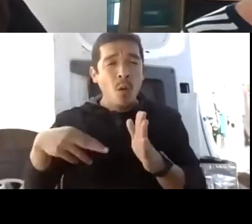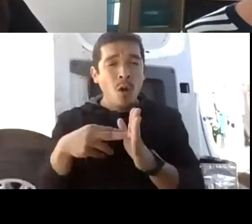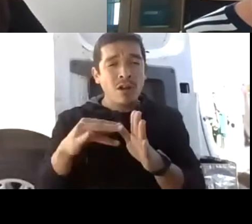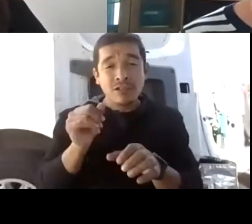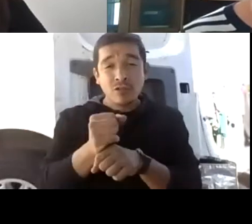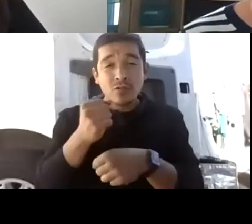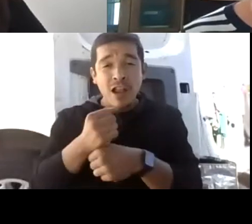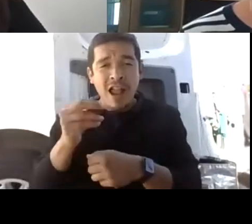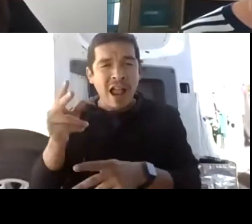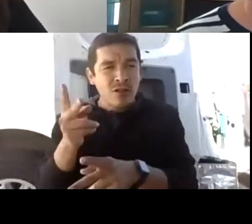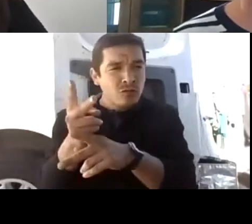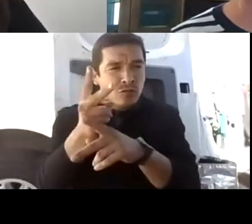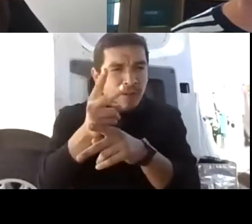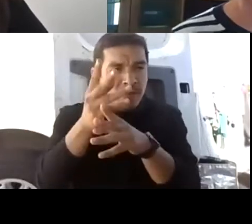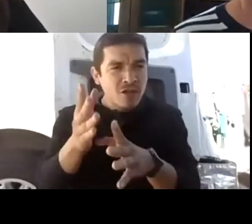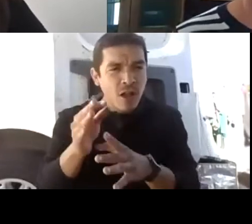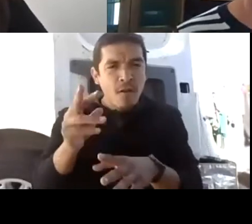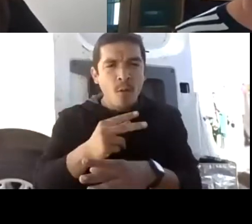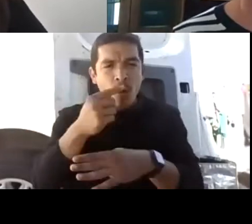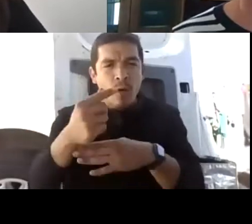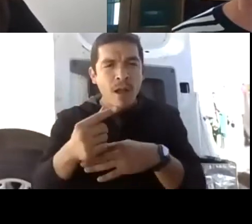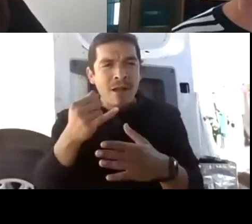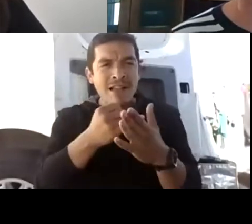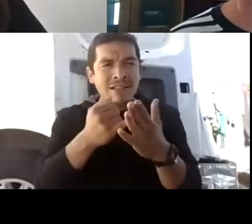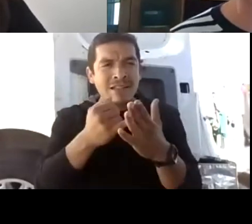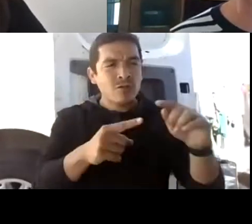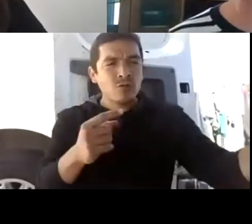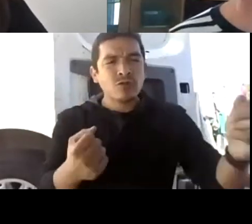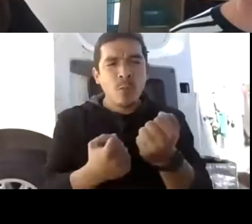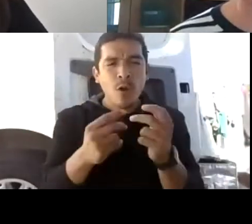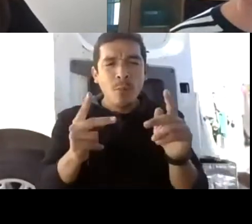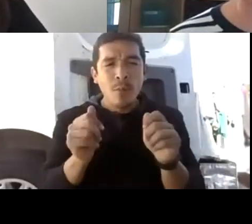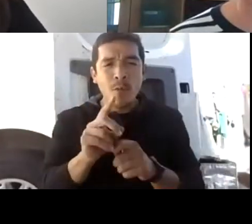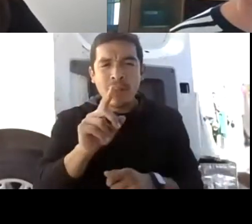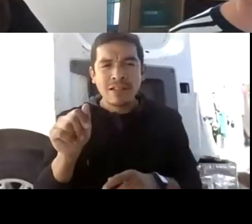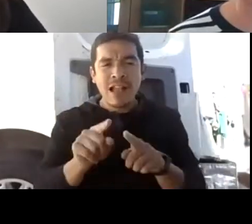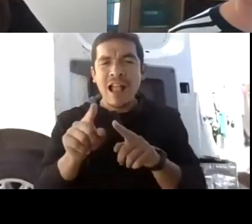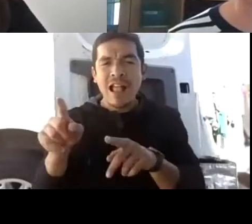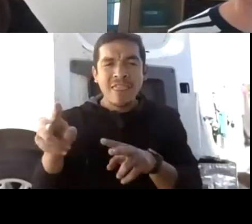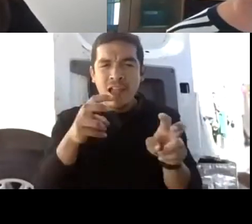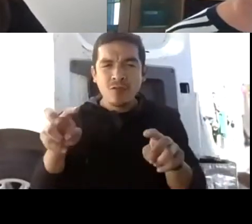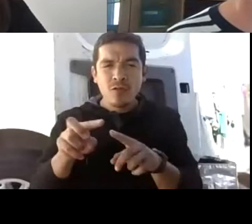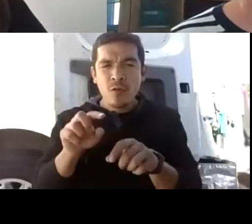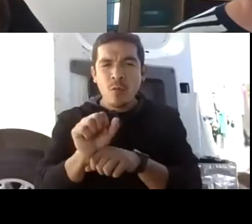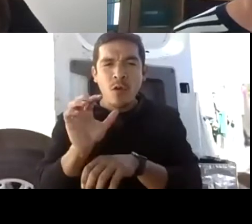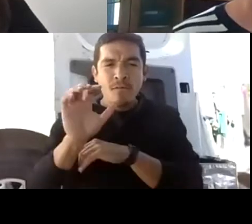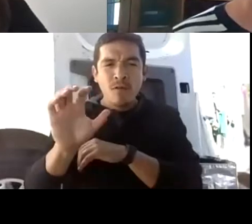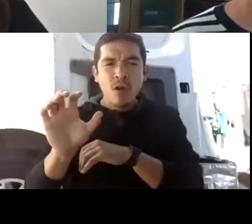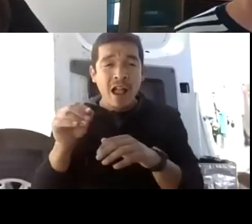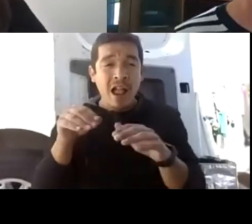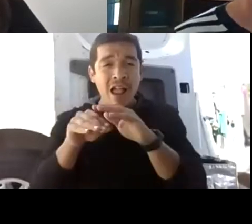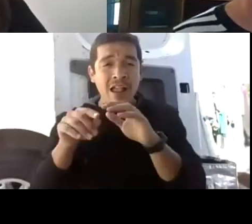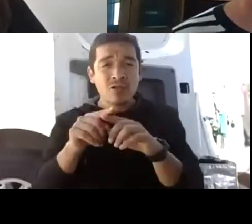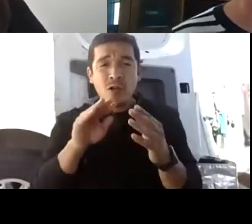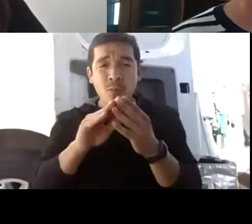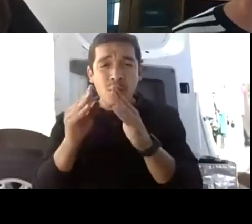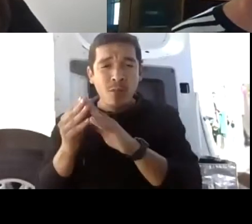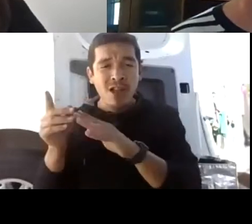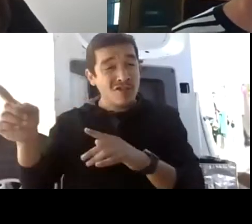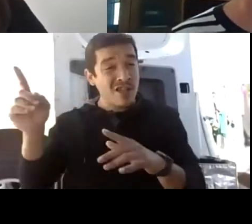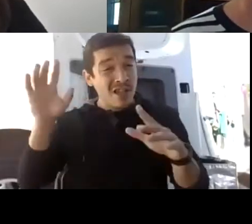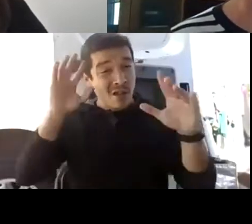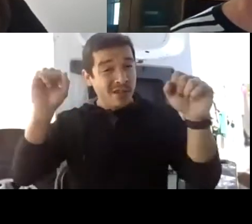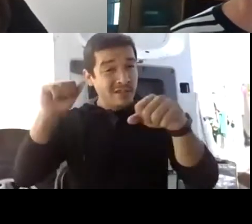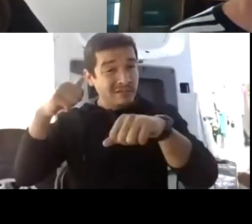supervision of programs designed to support people with disabilities as they transition to the workforce and access their community. She is the president of